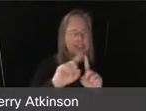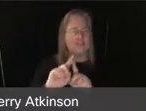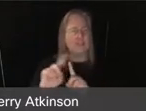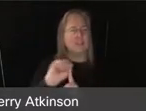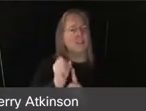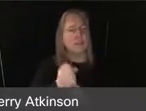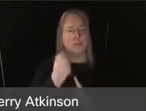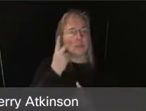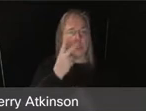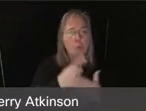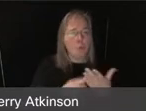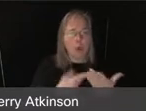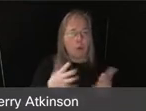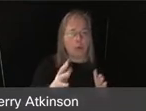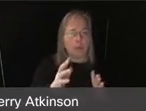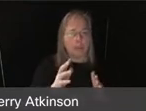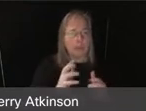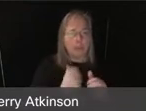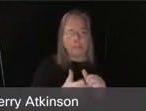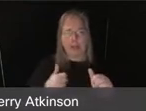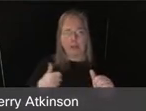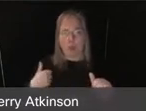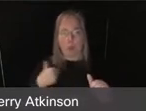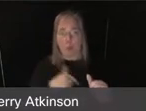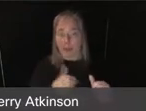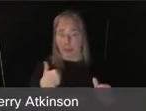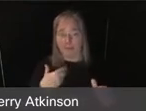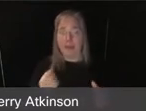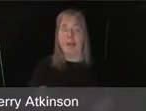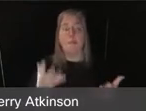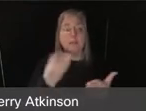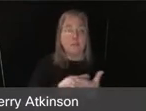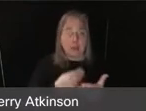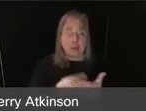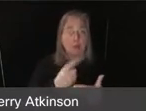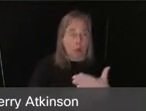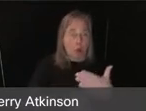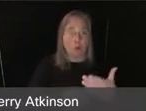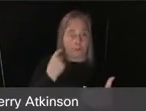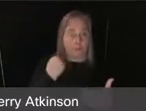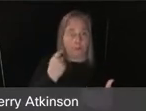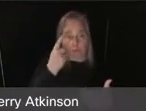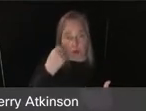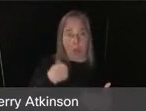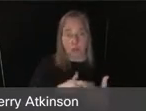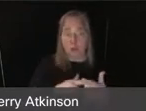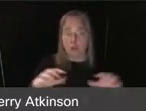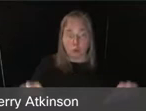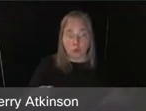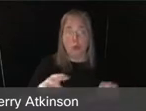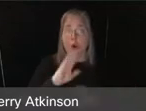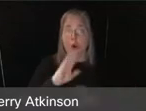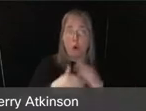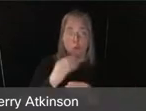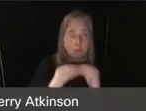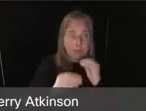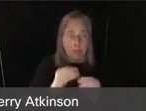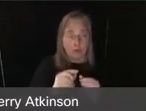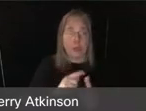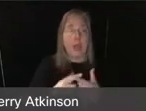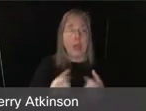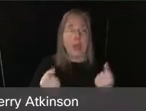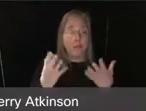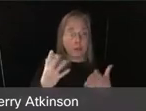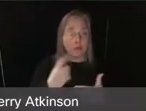what existing backlog we have and how much money it would cost for us to do all the repairs, how much would it cost for us to maintain the